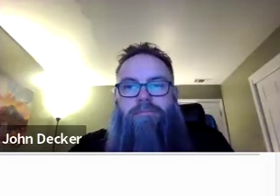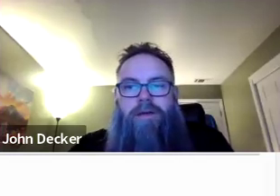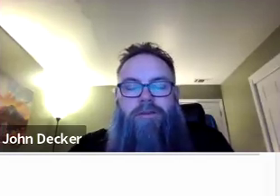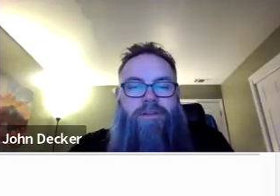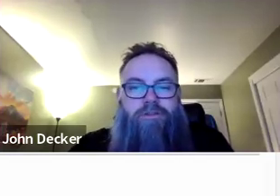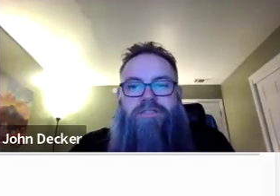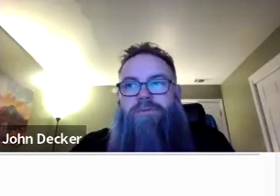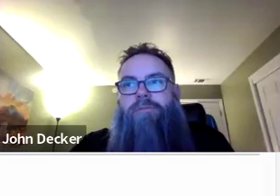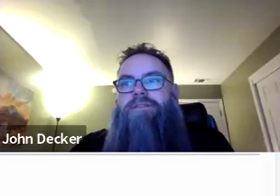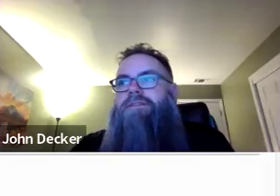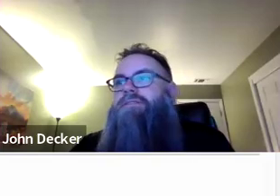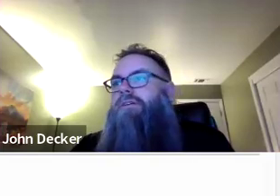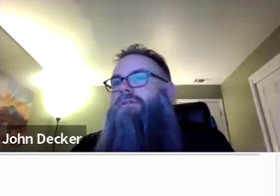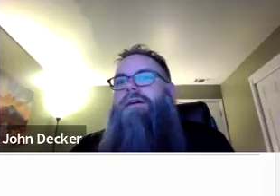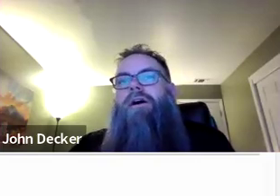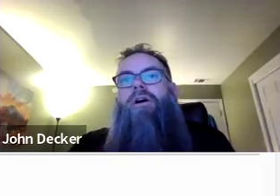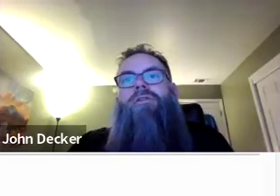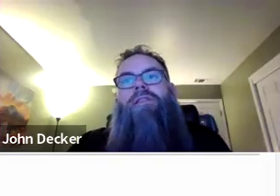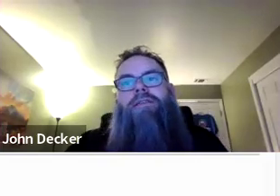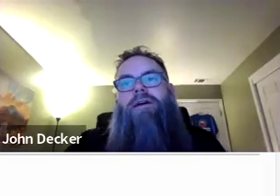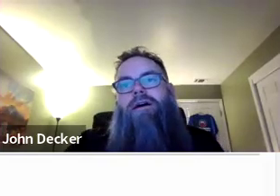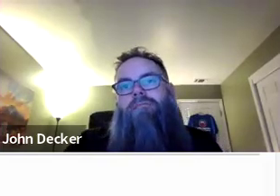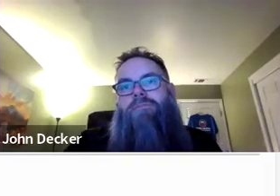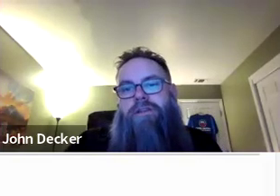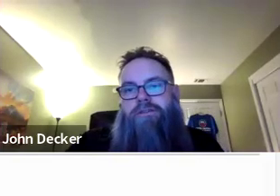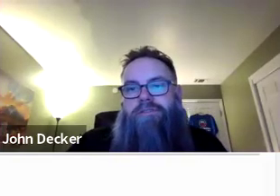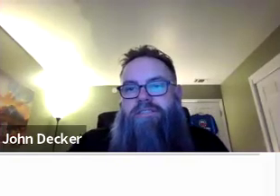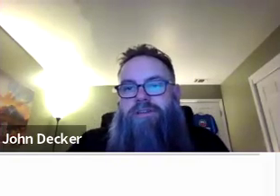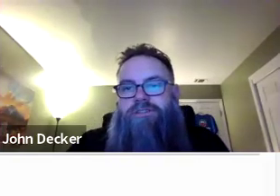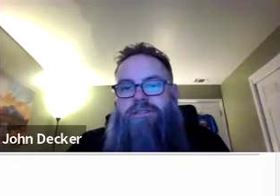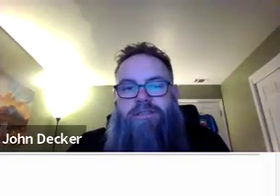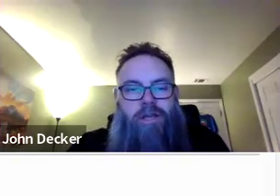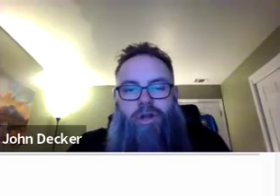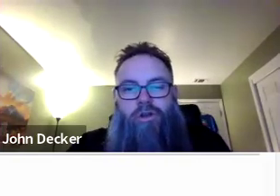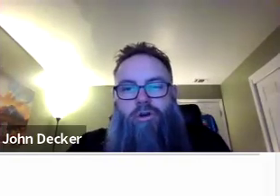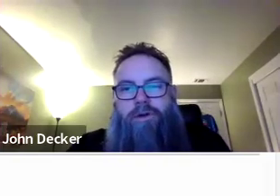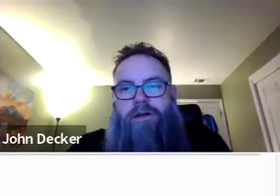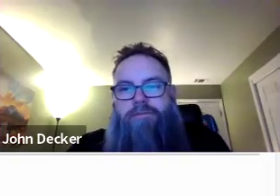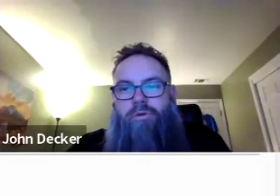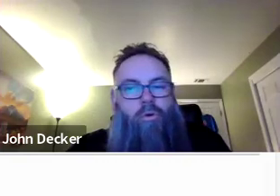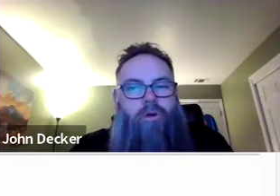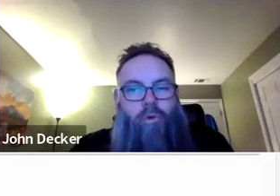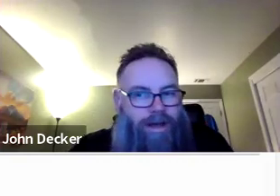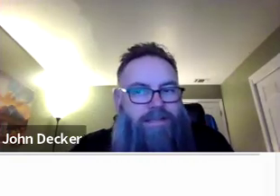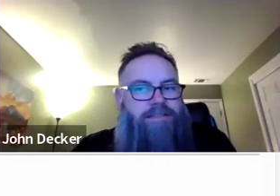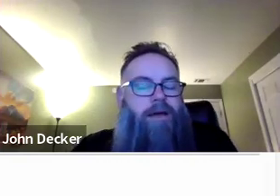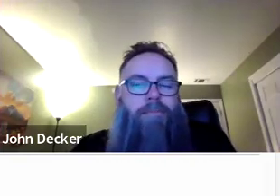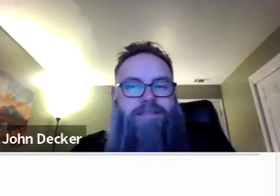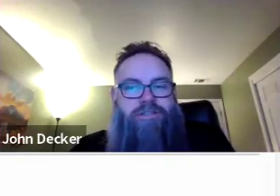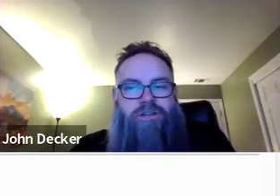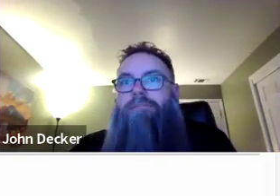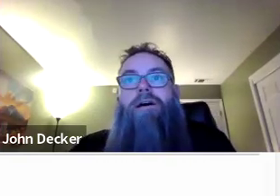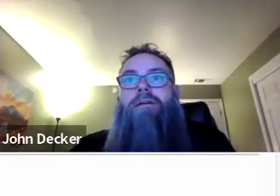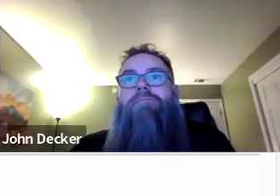center community services departments. And so our lead community services specialist, Norma Vidarueta, does